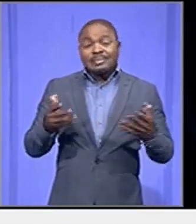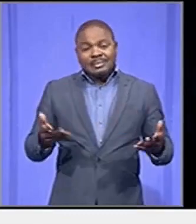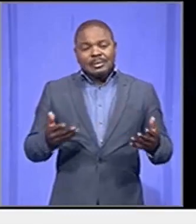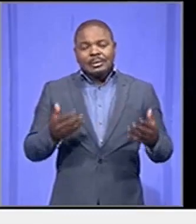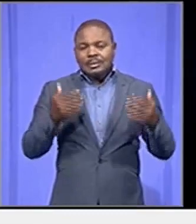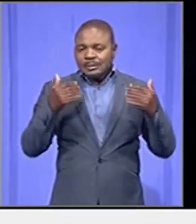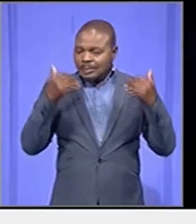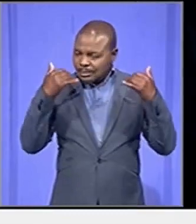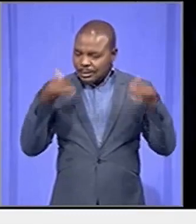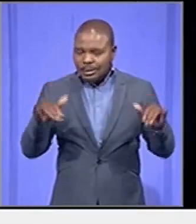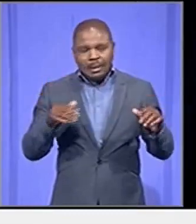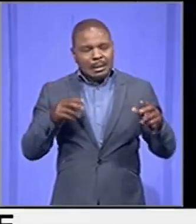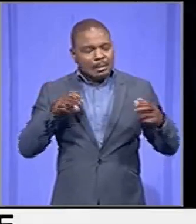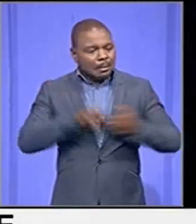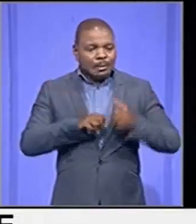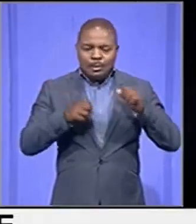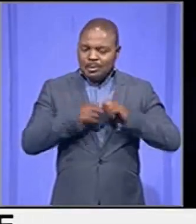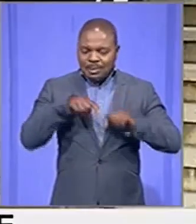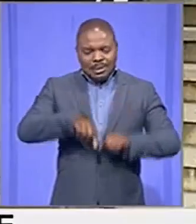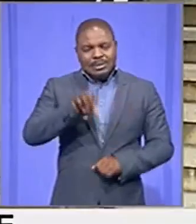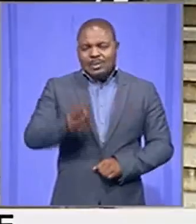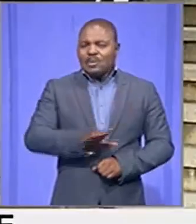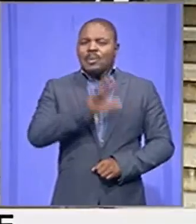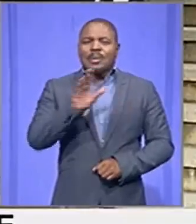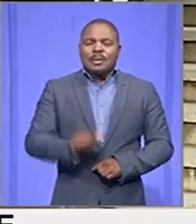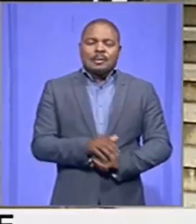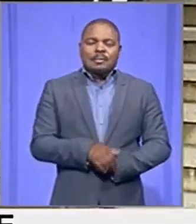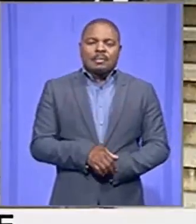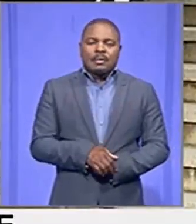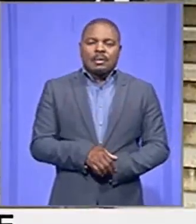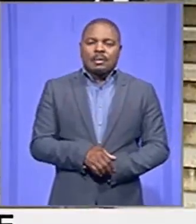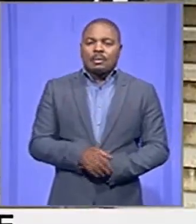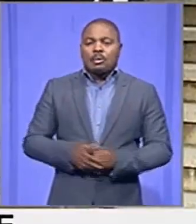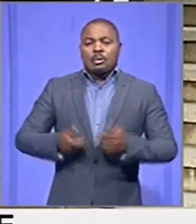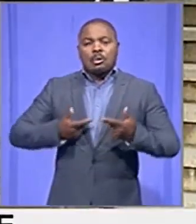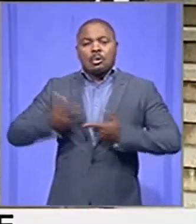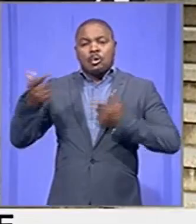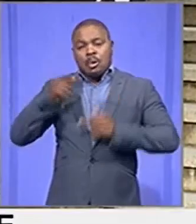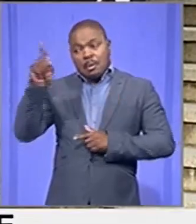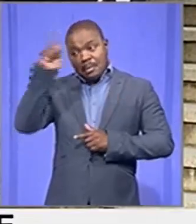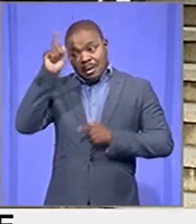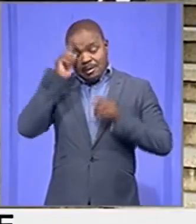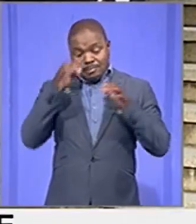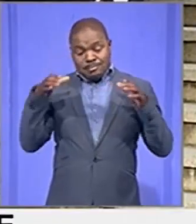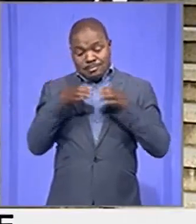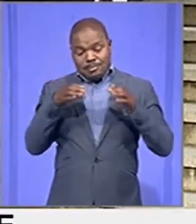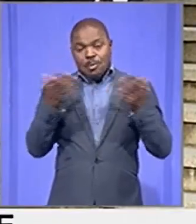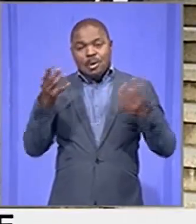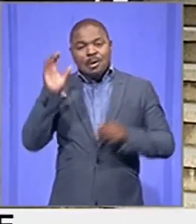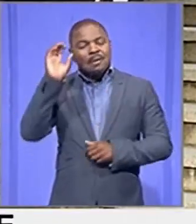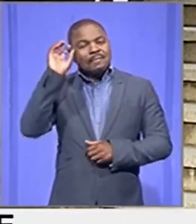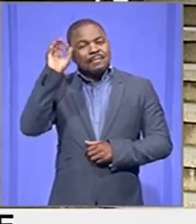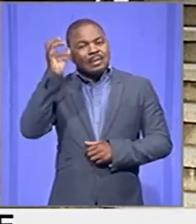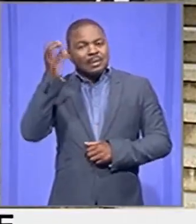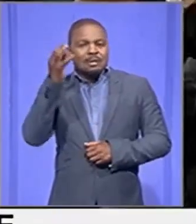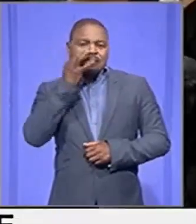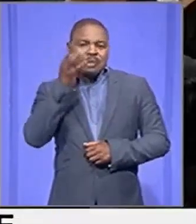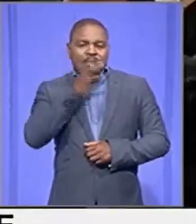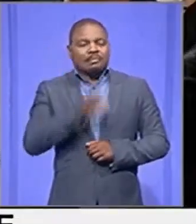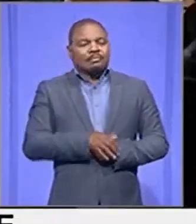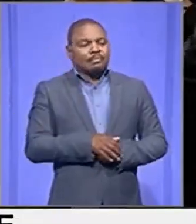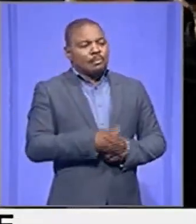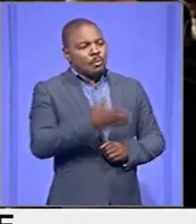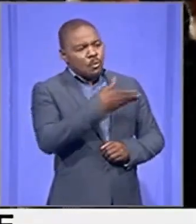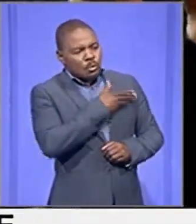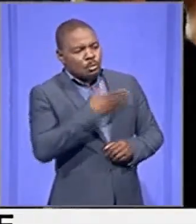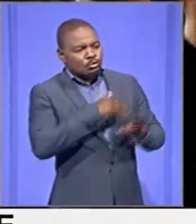ntse e le sera sa rona ka hara naha ya Afrika Borwa. Mokgatlho wa babueledi ba bantsho mo Freystata o bolela gore tiriso dikgoka kgatlhanong